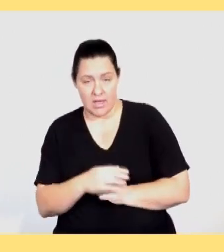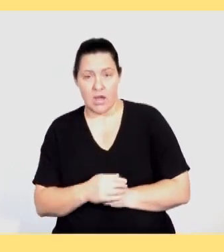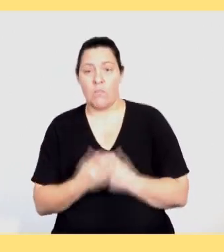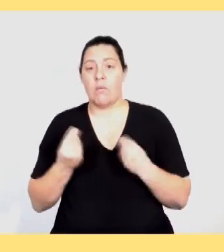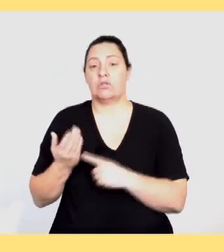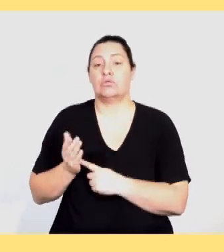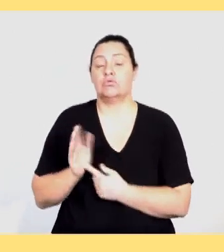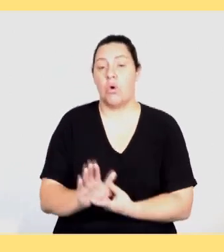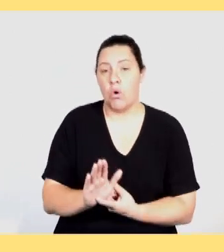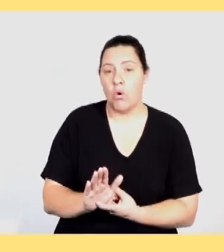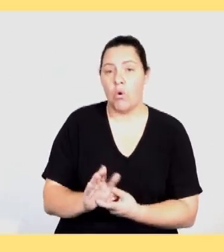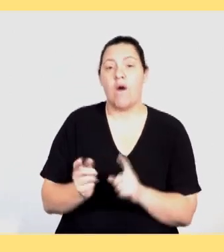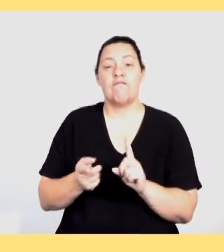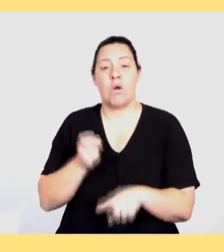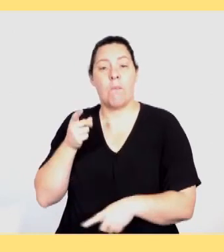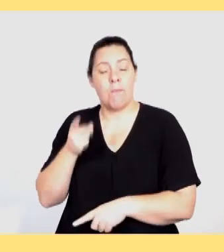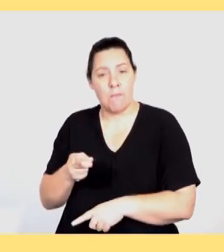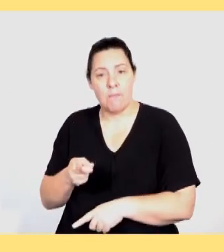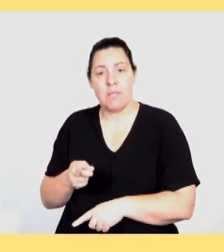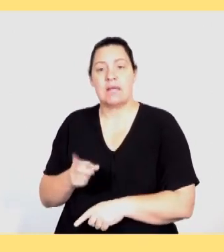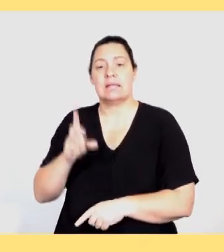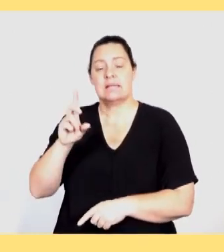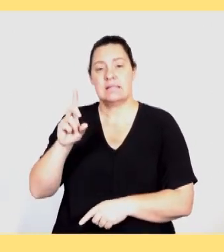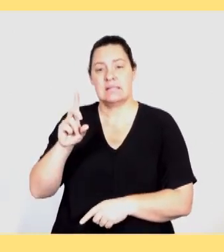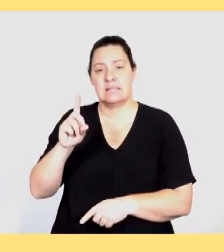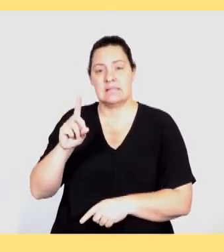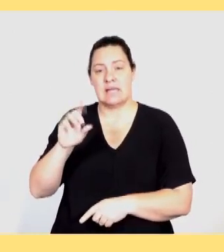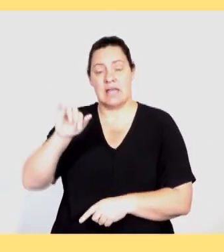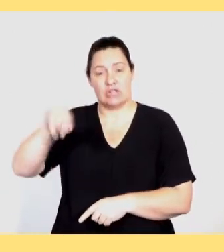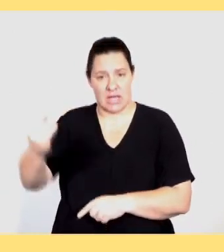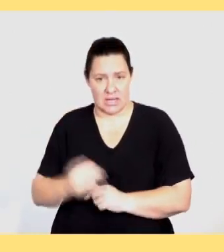Remember, here we have to show that it's from the DAJ,